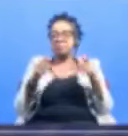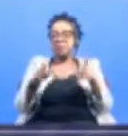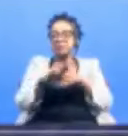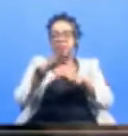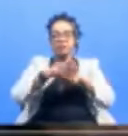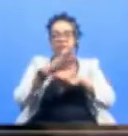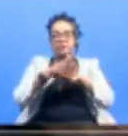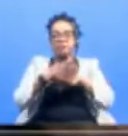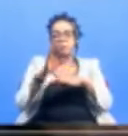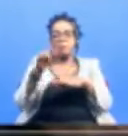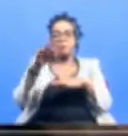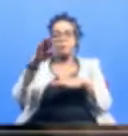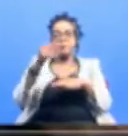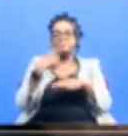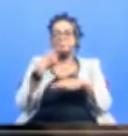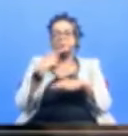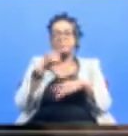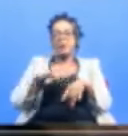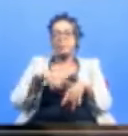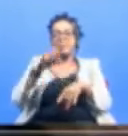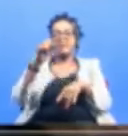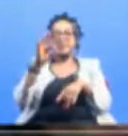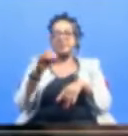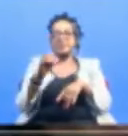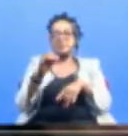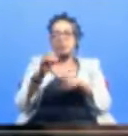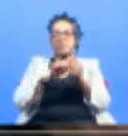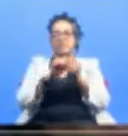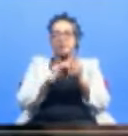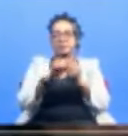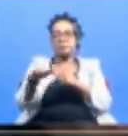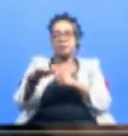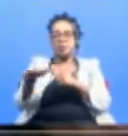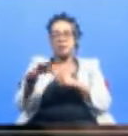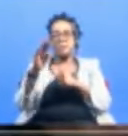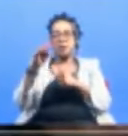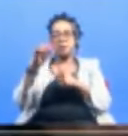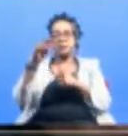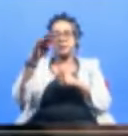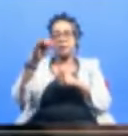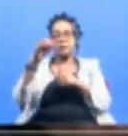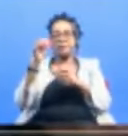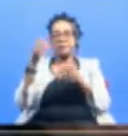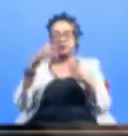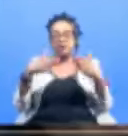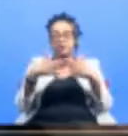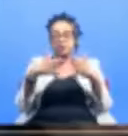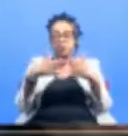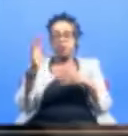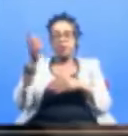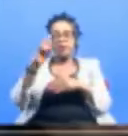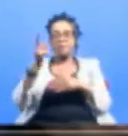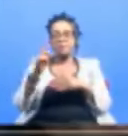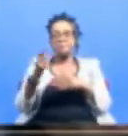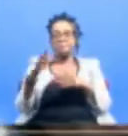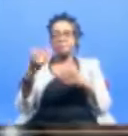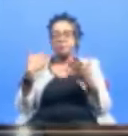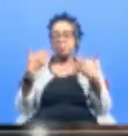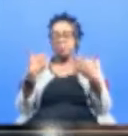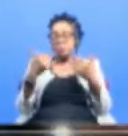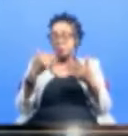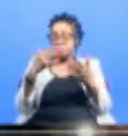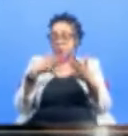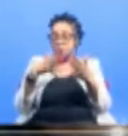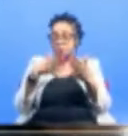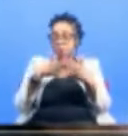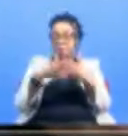he was accosted at 5:30 a.m. on Friday morning at the Makutano Junction on the Nairobi-Nyeru-Embu Road intersection by